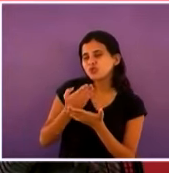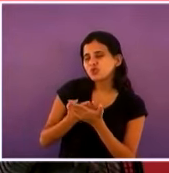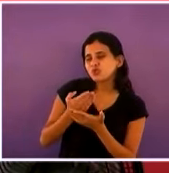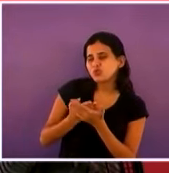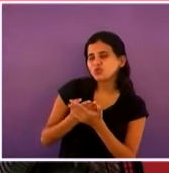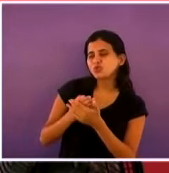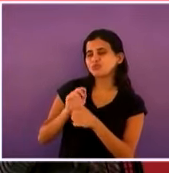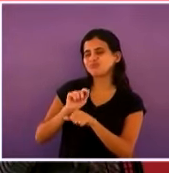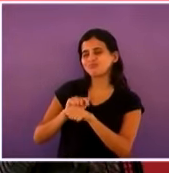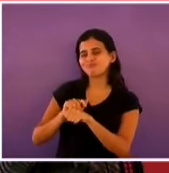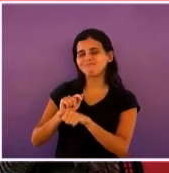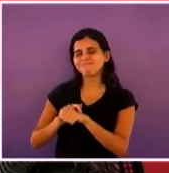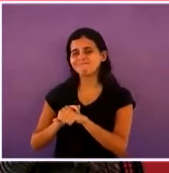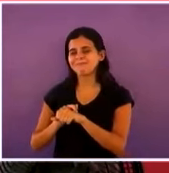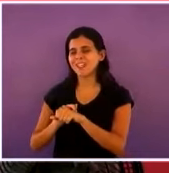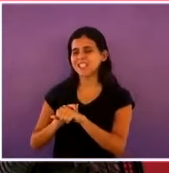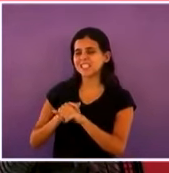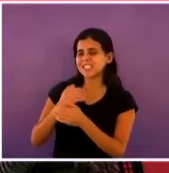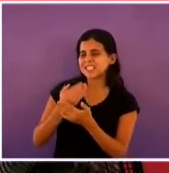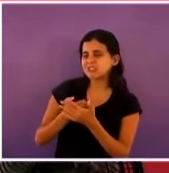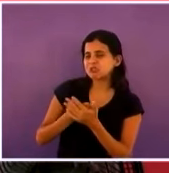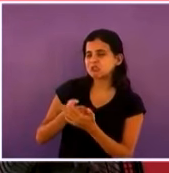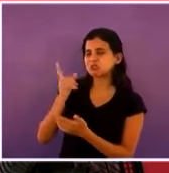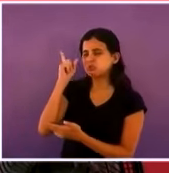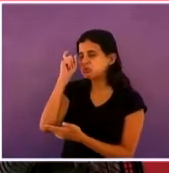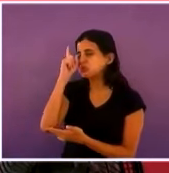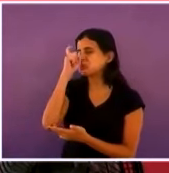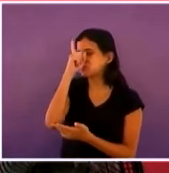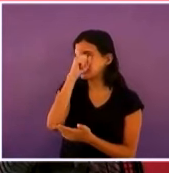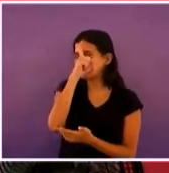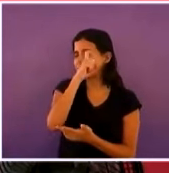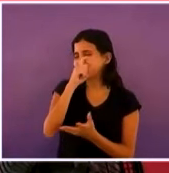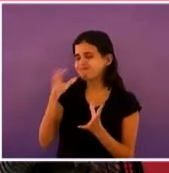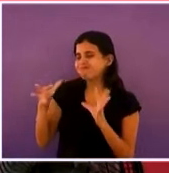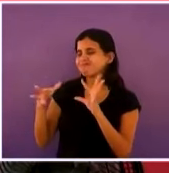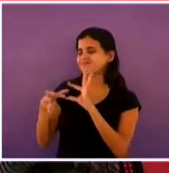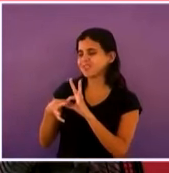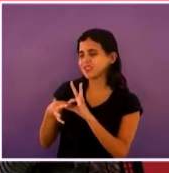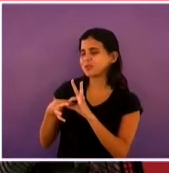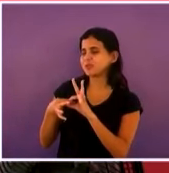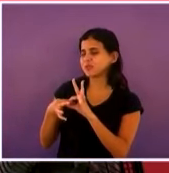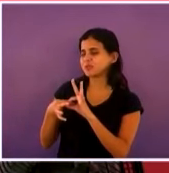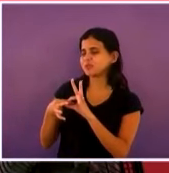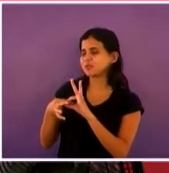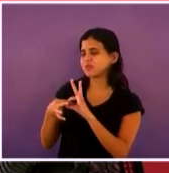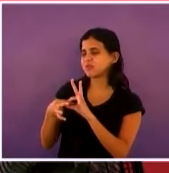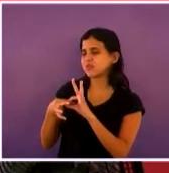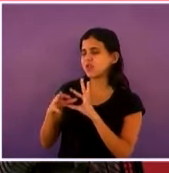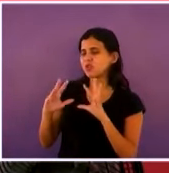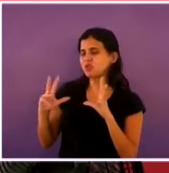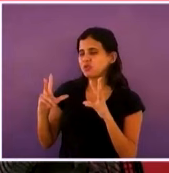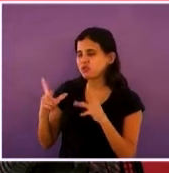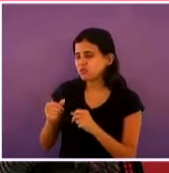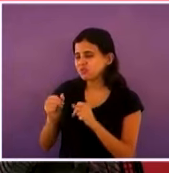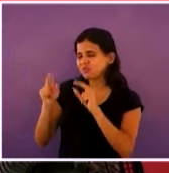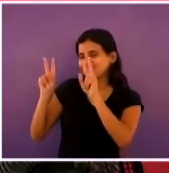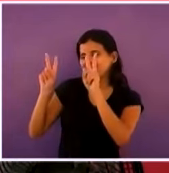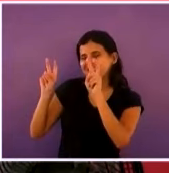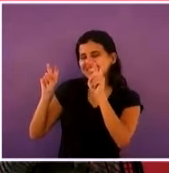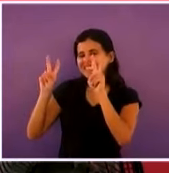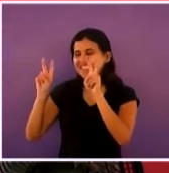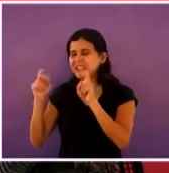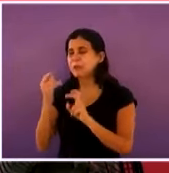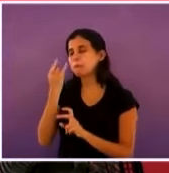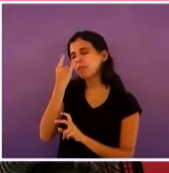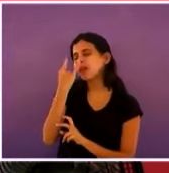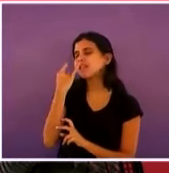desse complexo movimento ecumênico. With all these languages that seem to be appealing. toda essa linguagem que parece ser tão